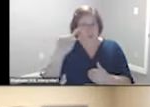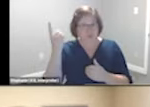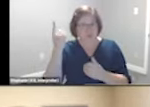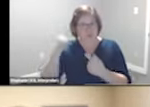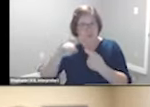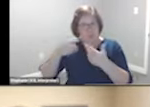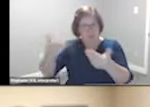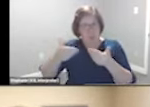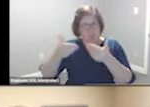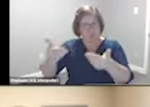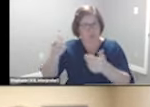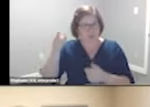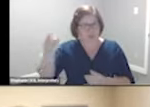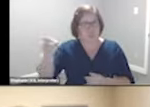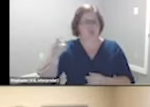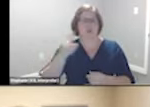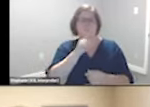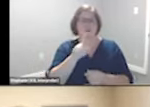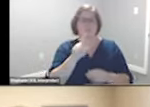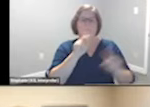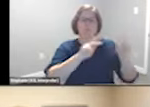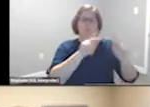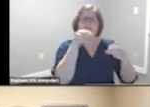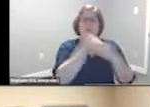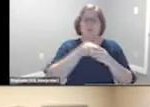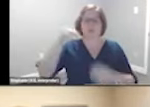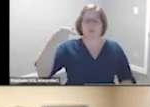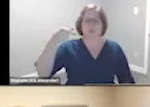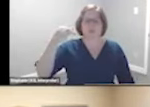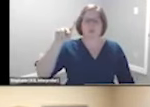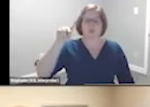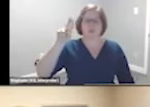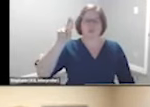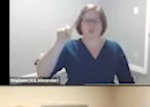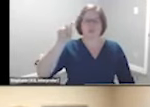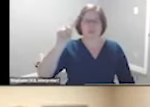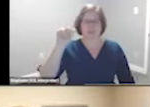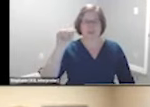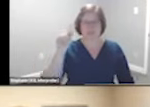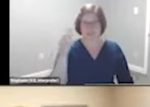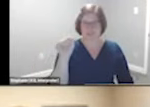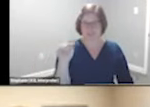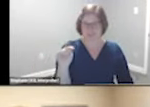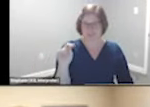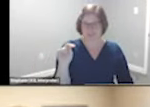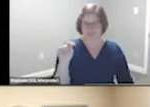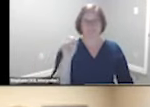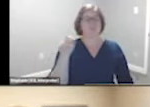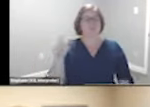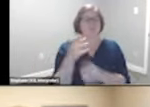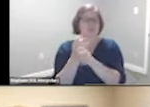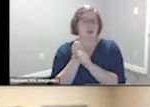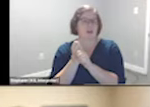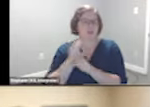to Earth were nomads in the plains of Kazakhstan. Dr. E received her Bachelor of Science in Mechanical Engineering,